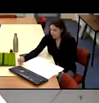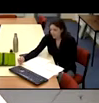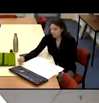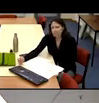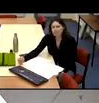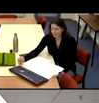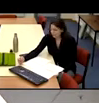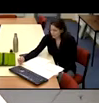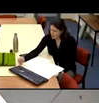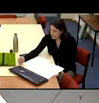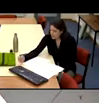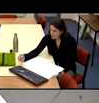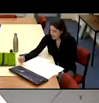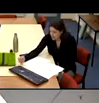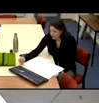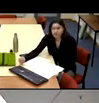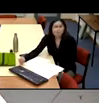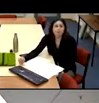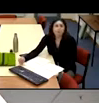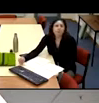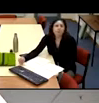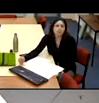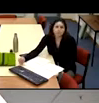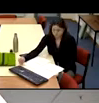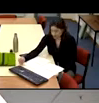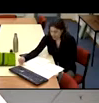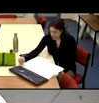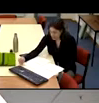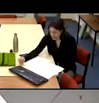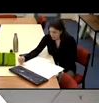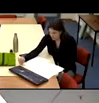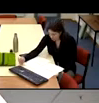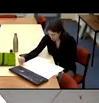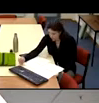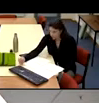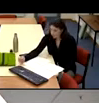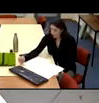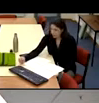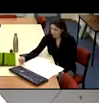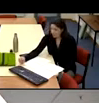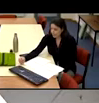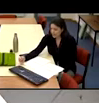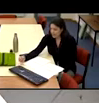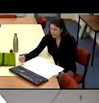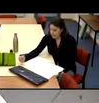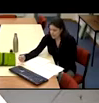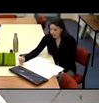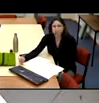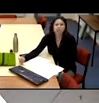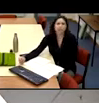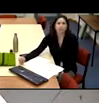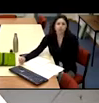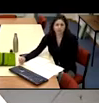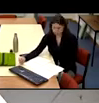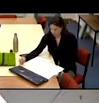the humanitarian argument largely focused on New Zealand's moral duty to respond to the refugee crisis, and within that,